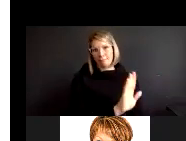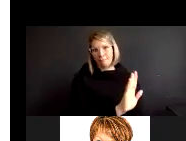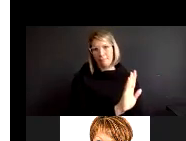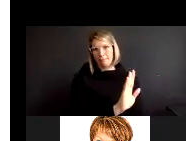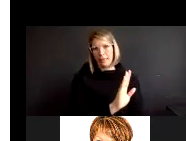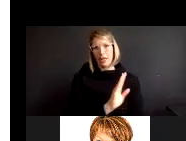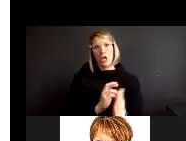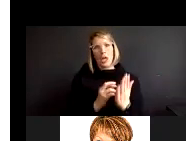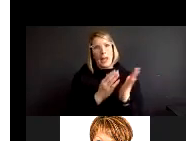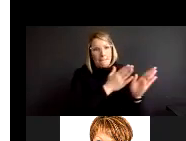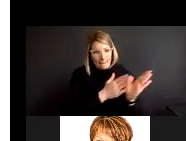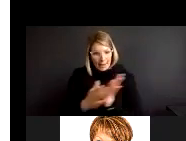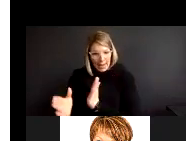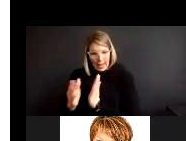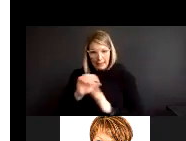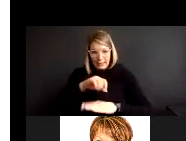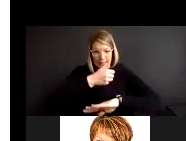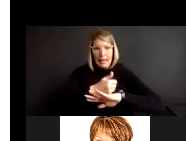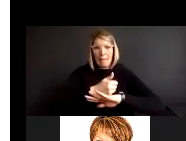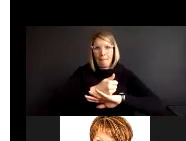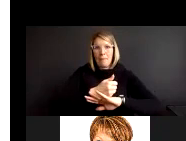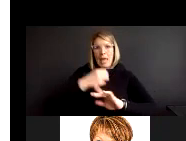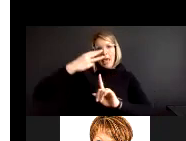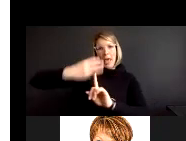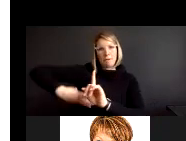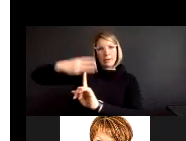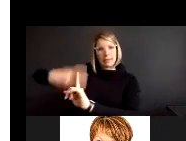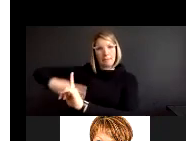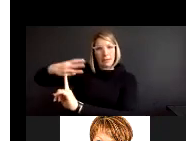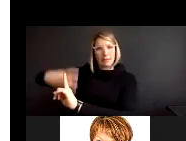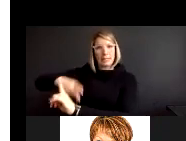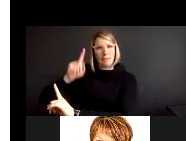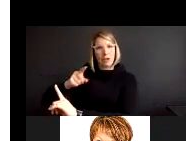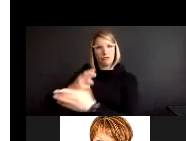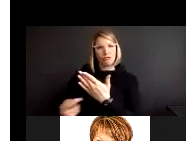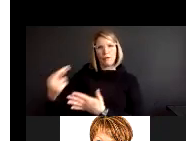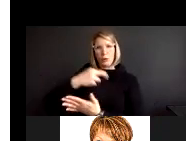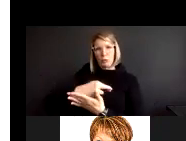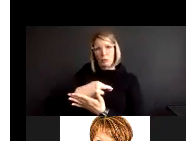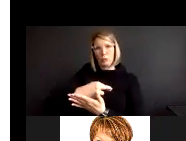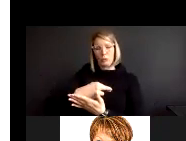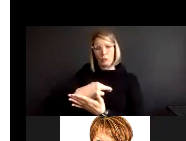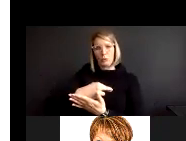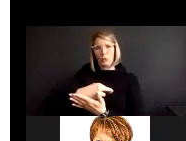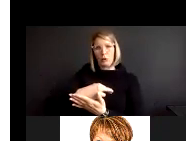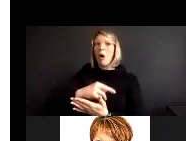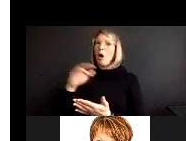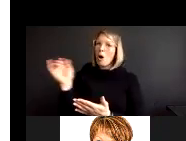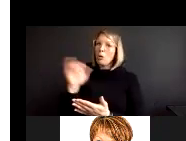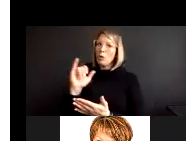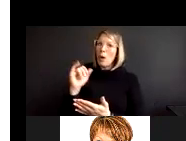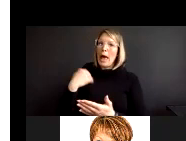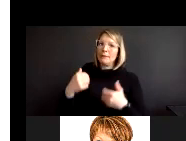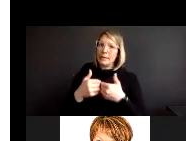months, and the Act also has a legislative review committee process that meets yearly to review all those plans. And this